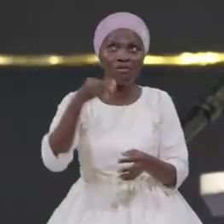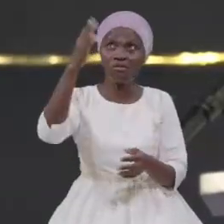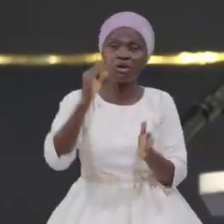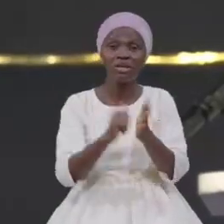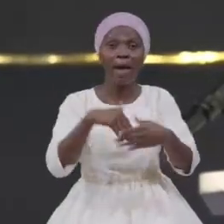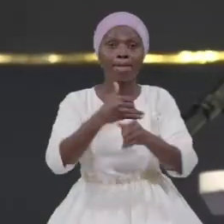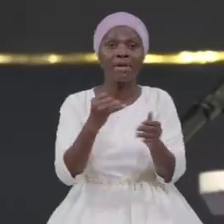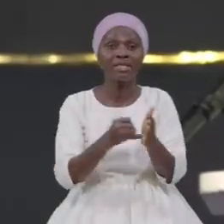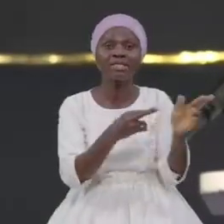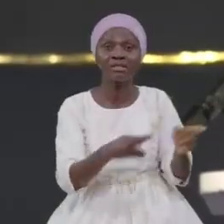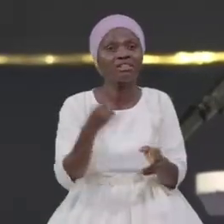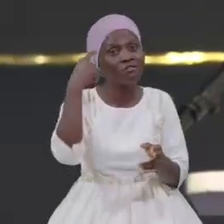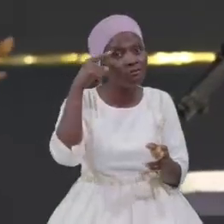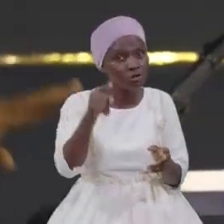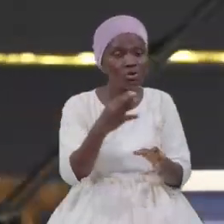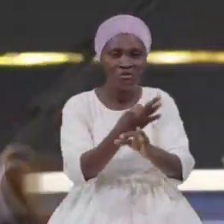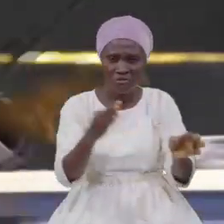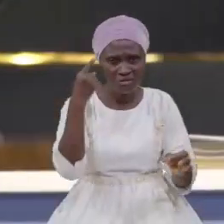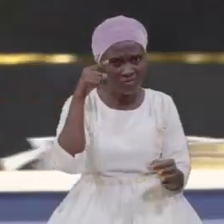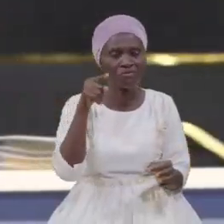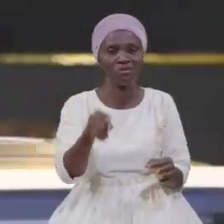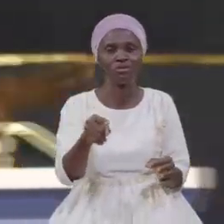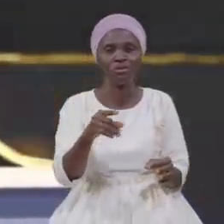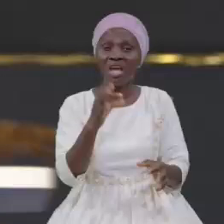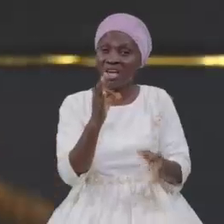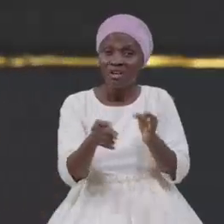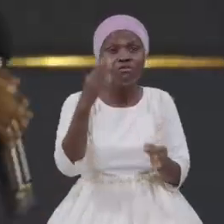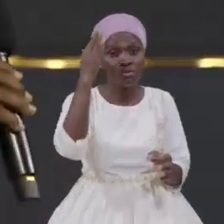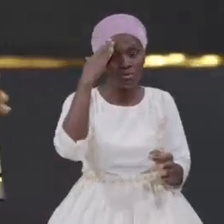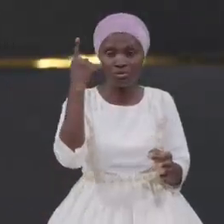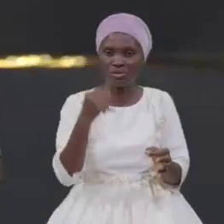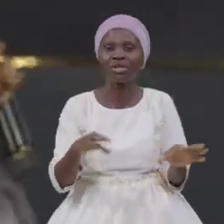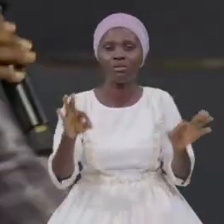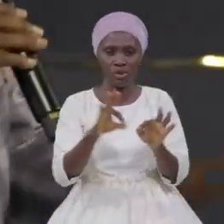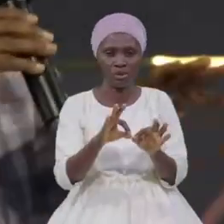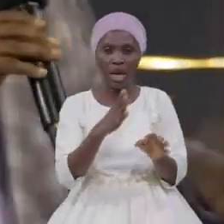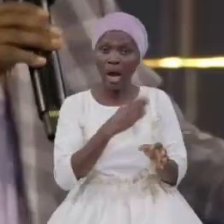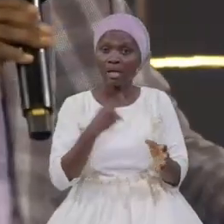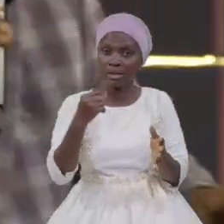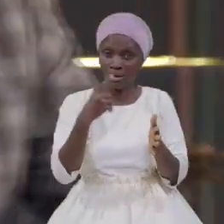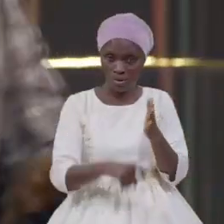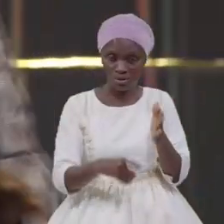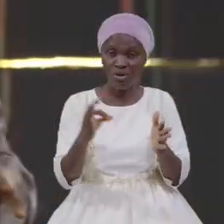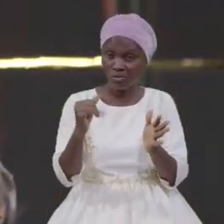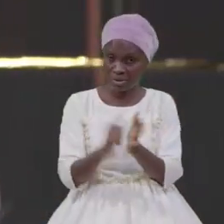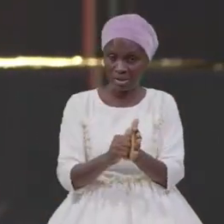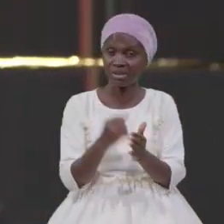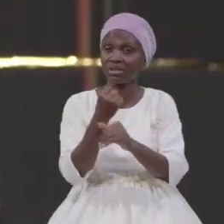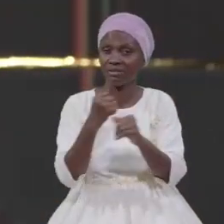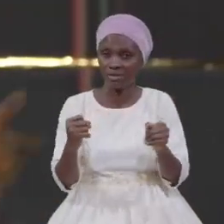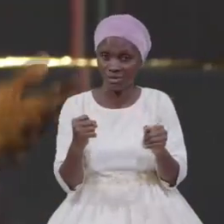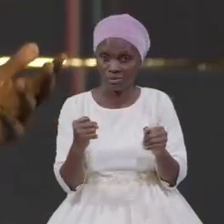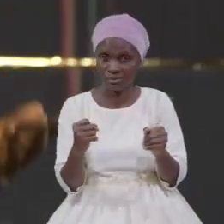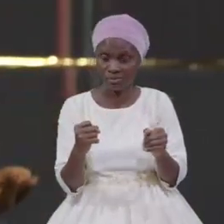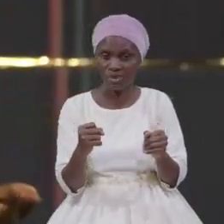you and free for you. And if you know the value, you know the cost of that salvation, you'll